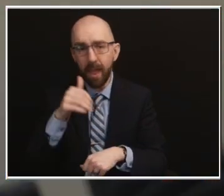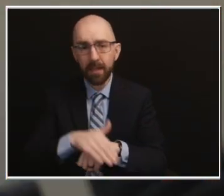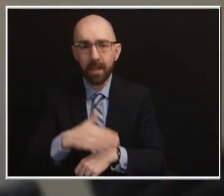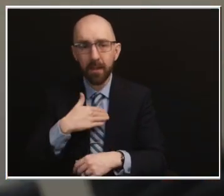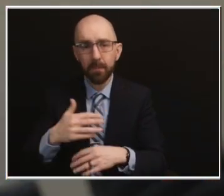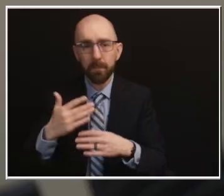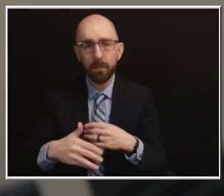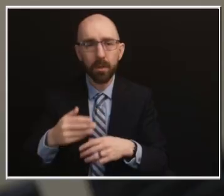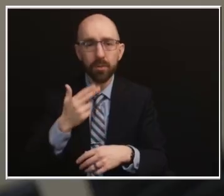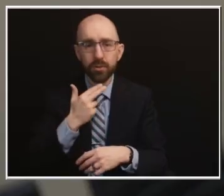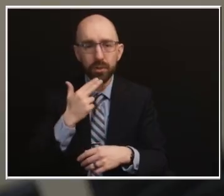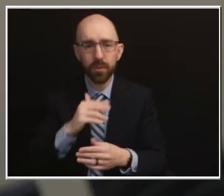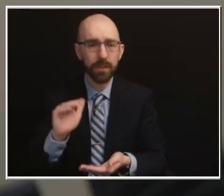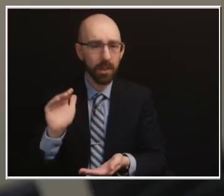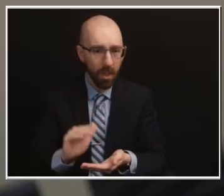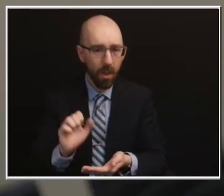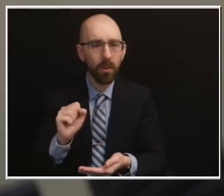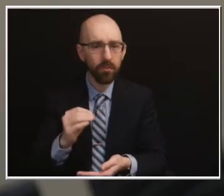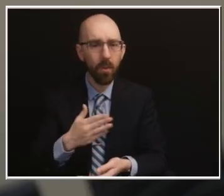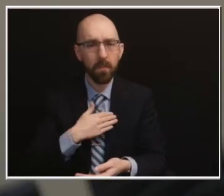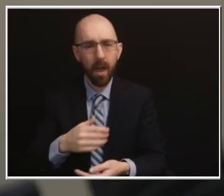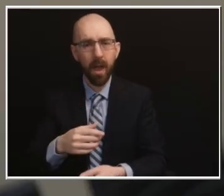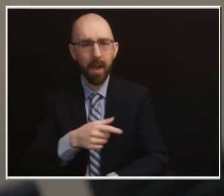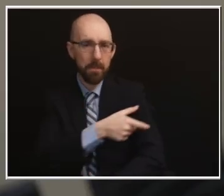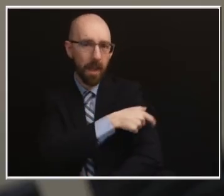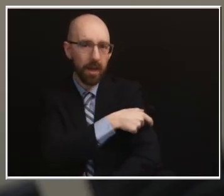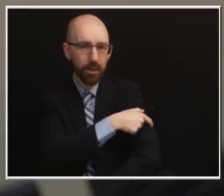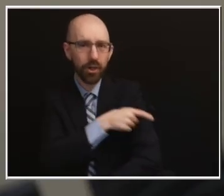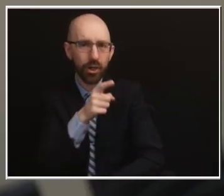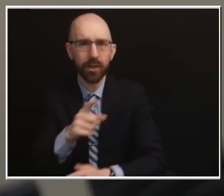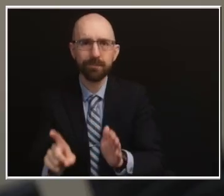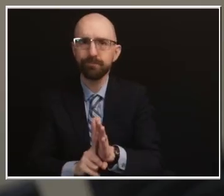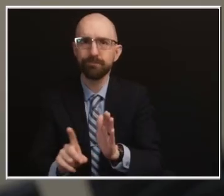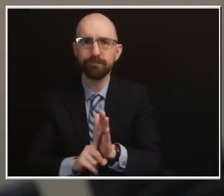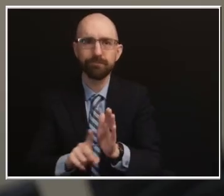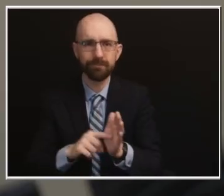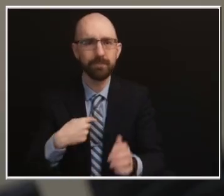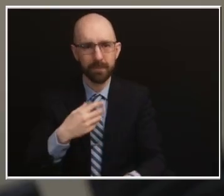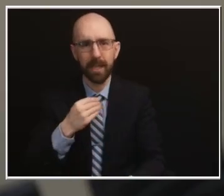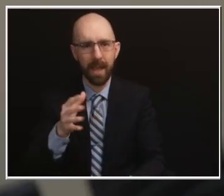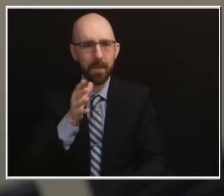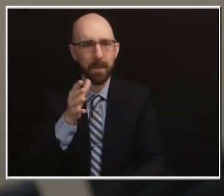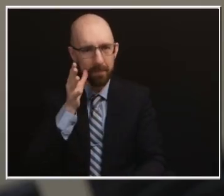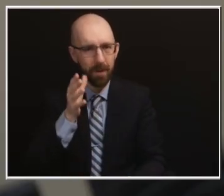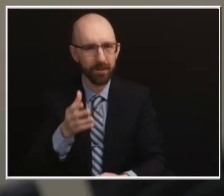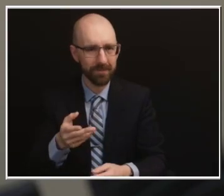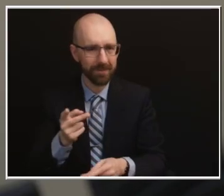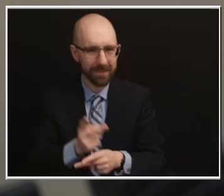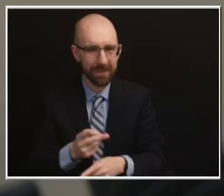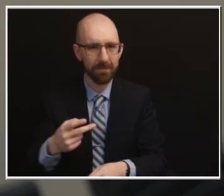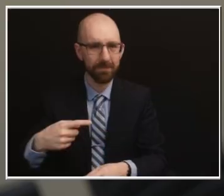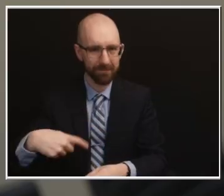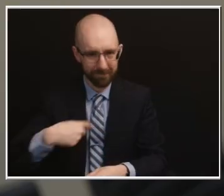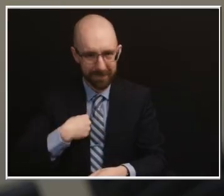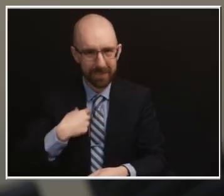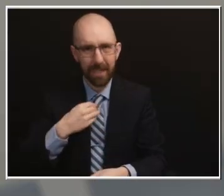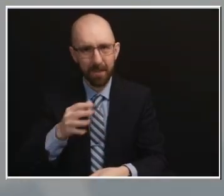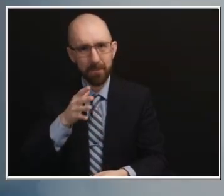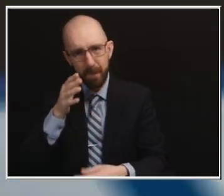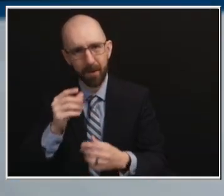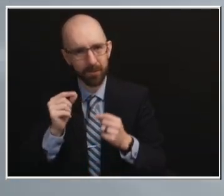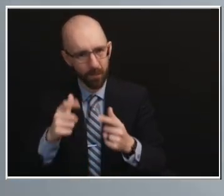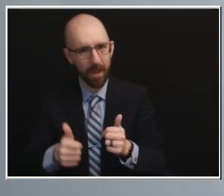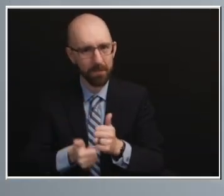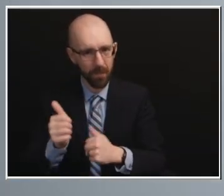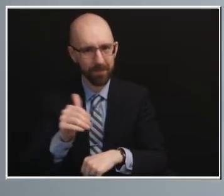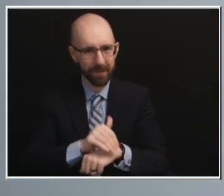running low, so my glucose monitor was alerting me and my parents and keeping both myself and my parents awake most of the night.